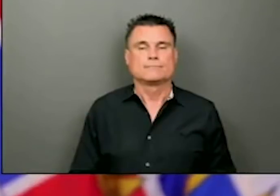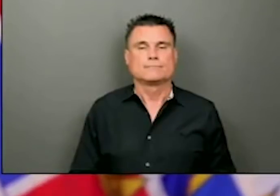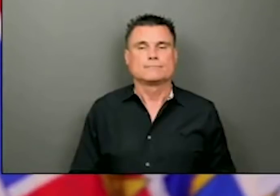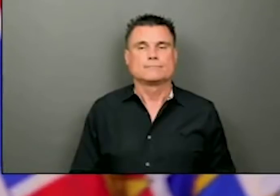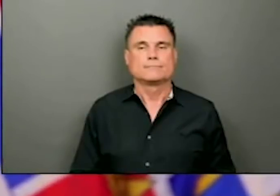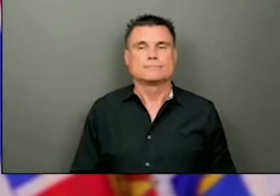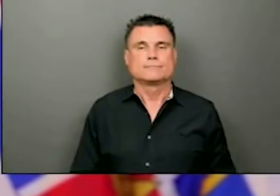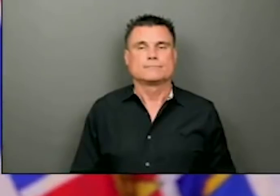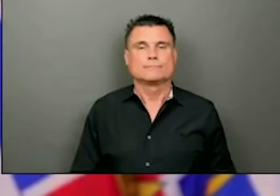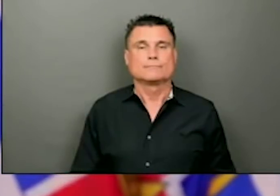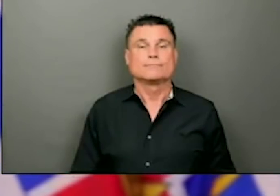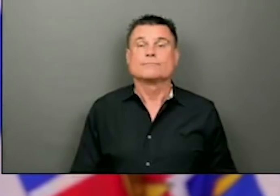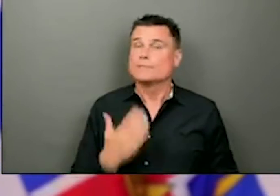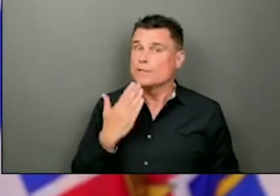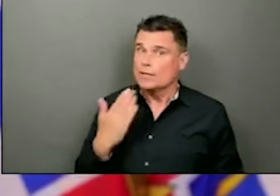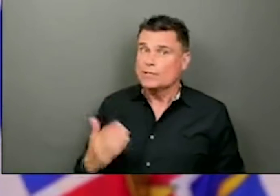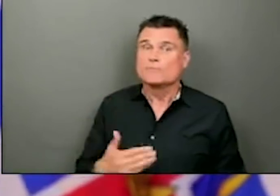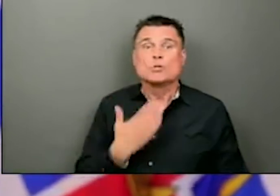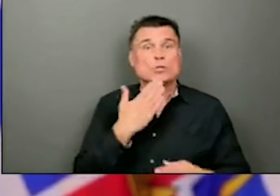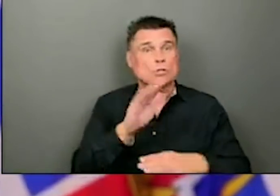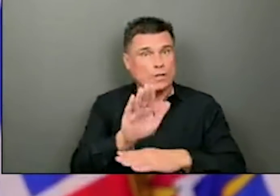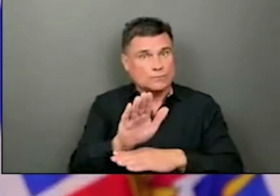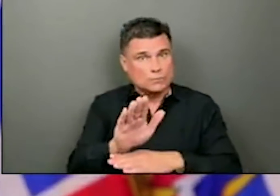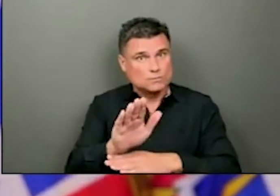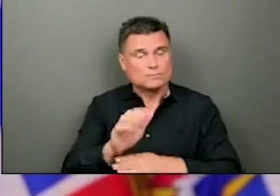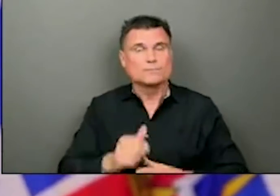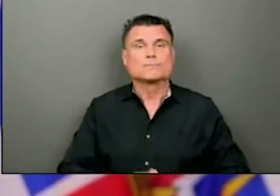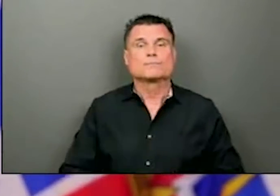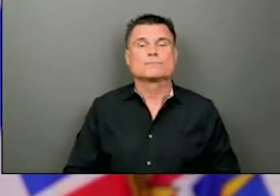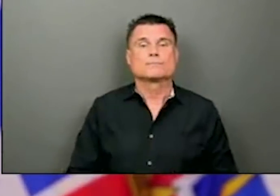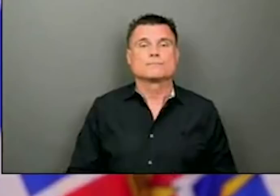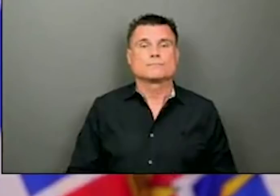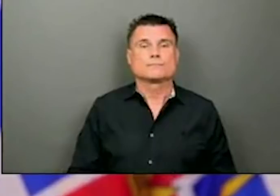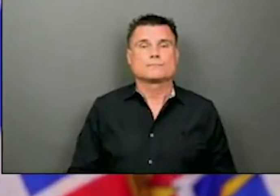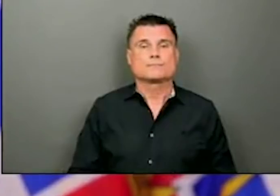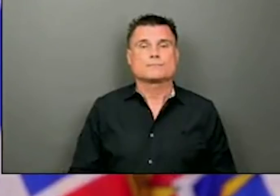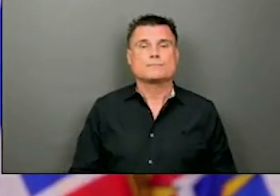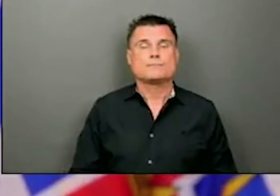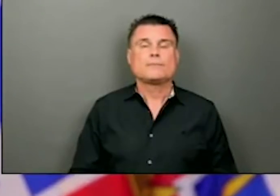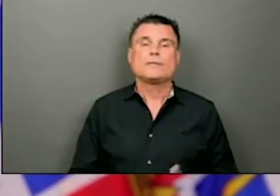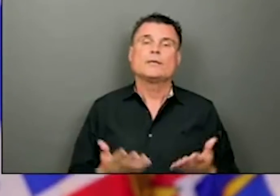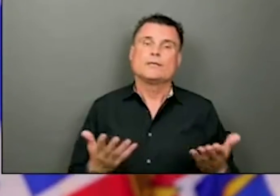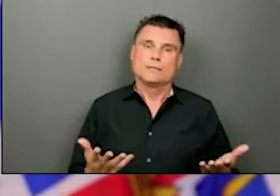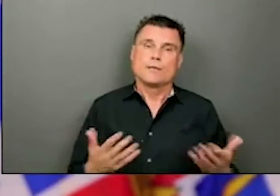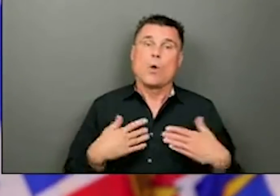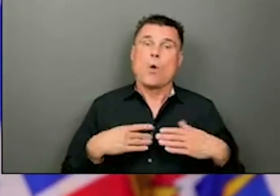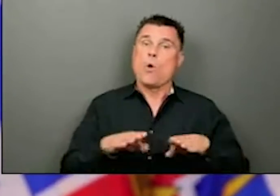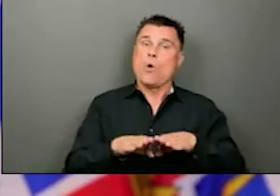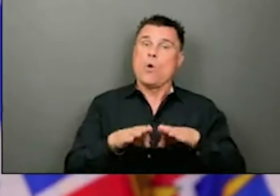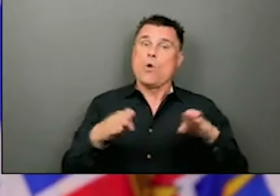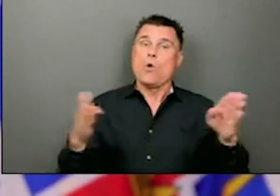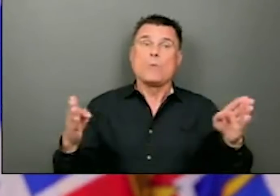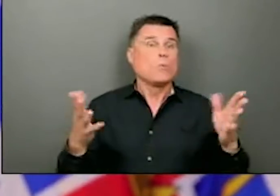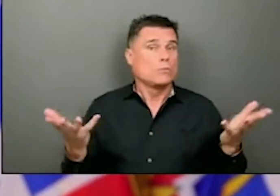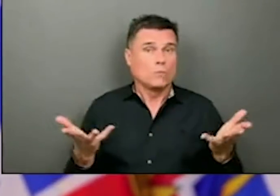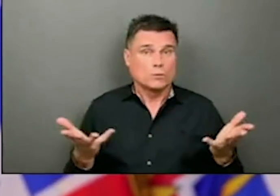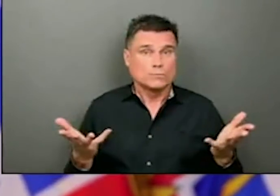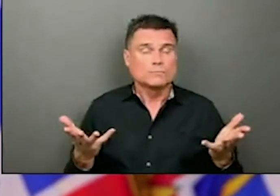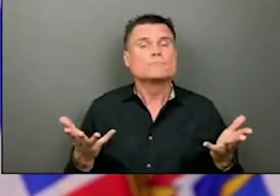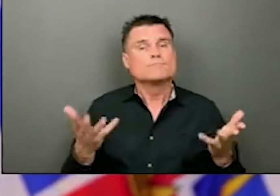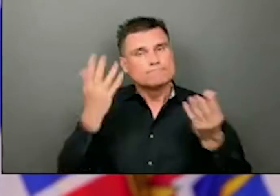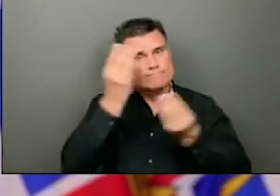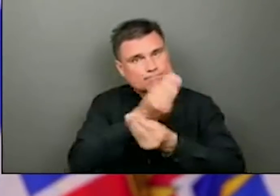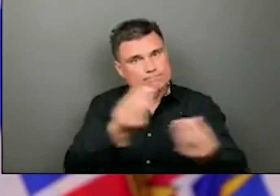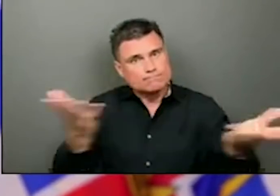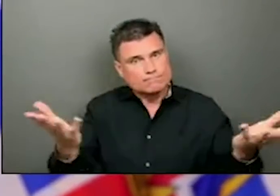Thank you very much and good afternoon. I would like to start today's briefing by pausing to